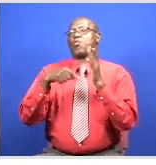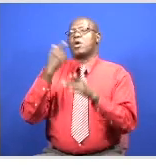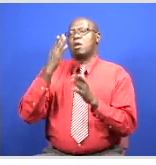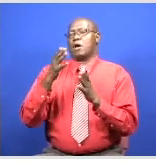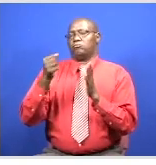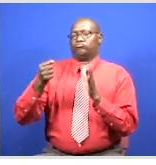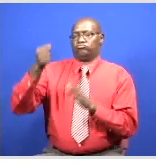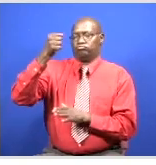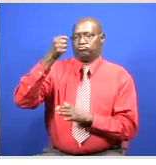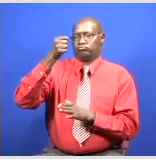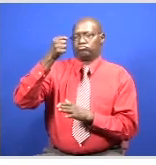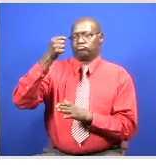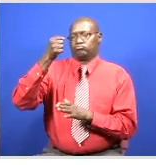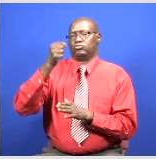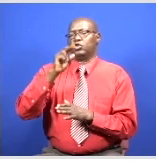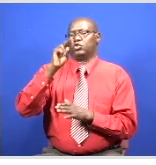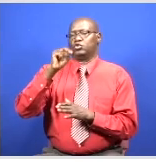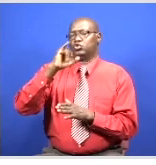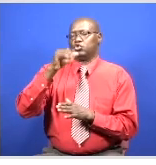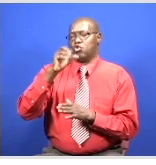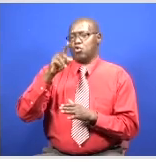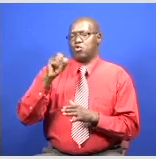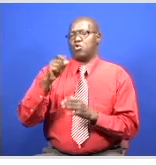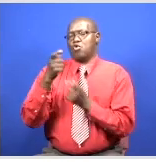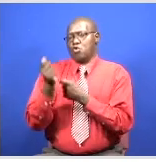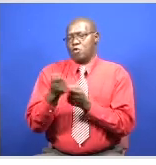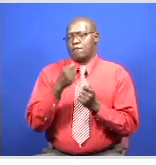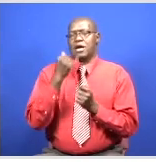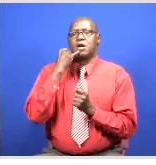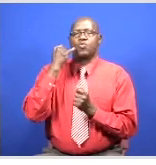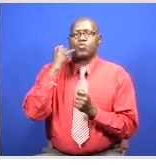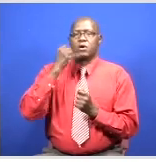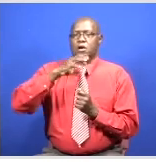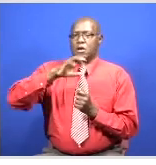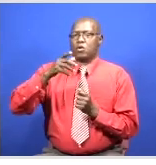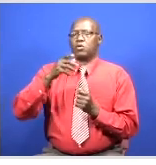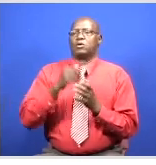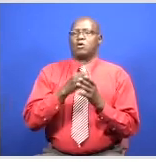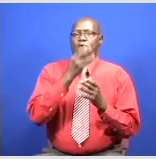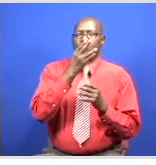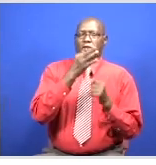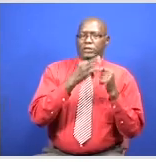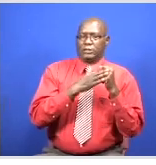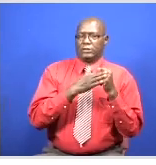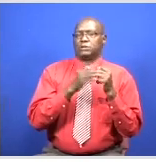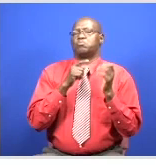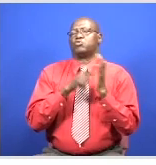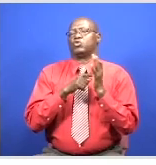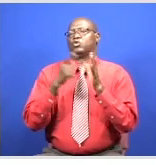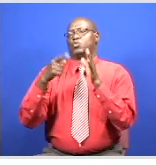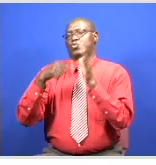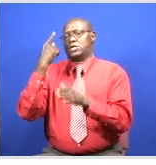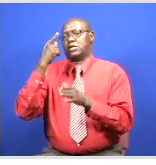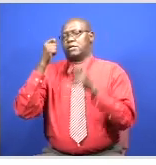Par 73 Njoro Golf Course in Nakuru County. Njenga carried an excellent score of 48 points to claim her victory at